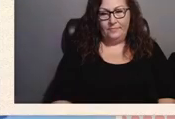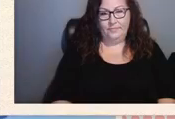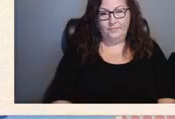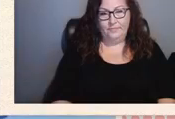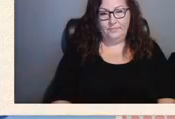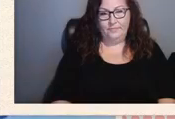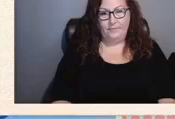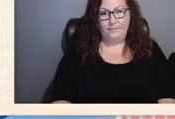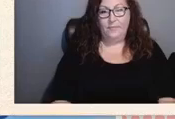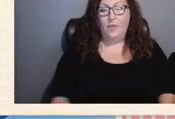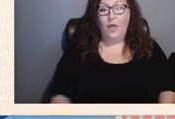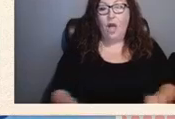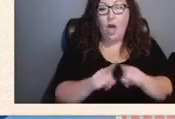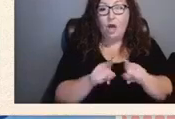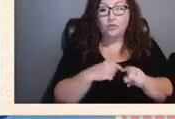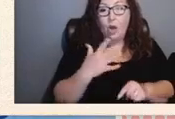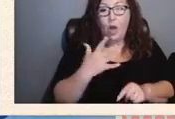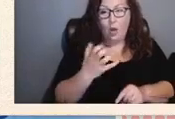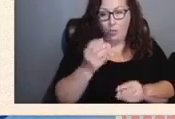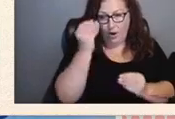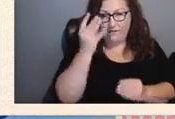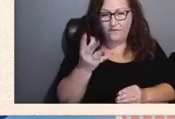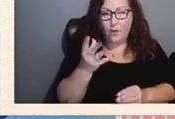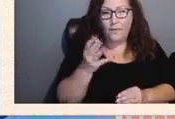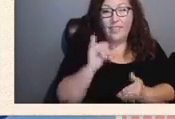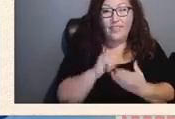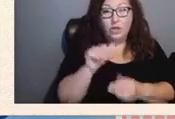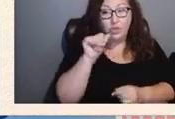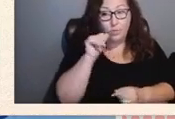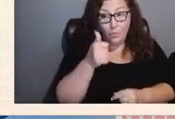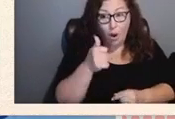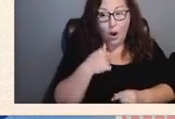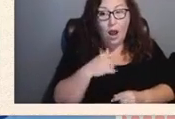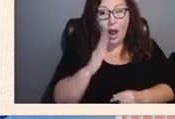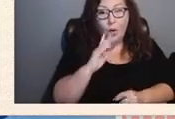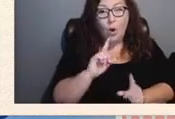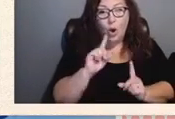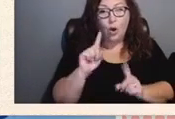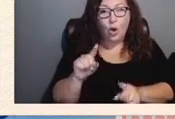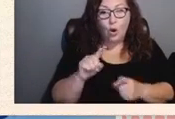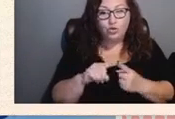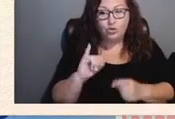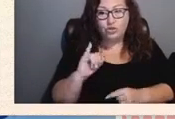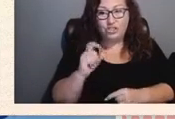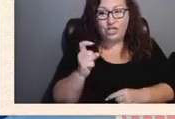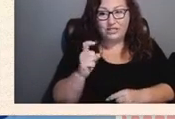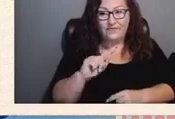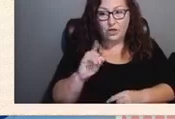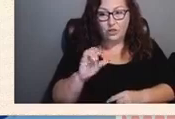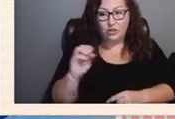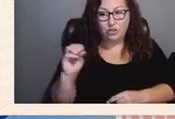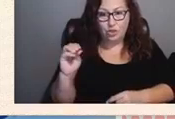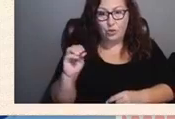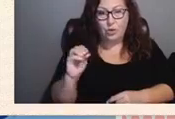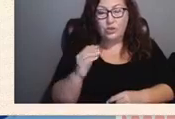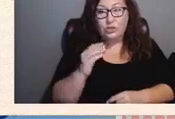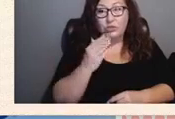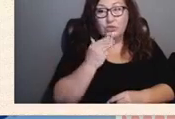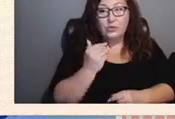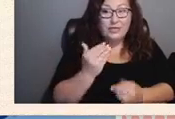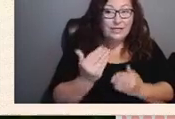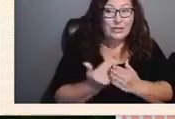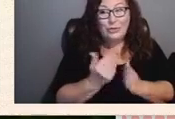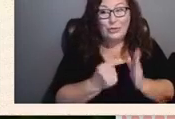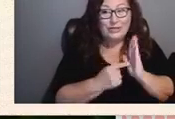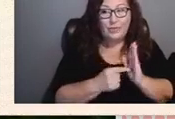Also, I want to inform you that tomorrow I'm going to go to the Jacksonville Zoo's sweet new exhibit called